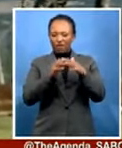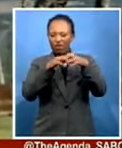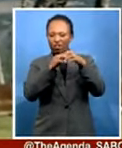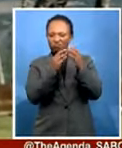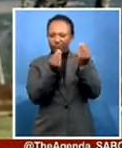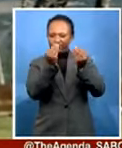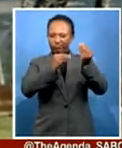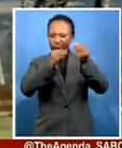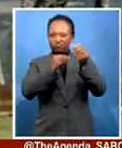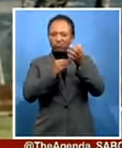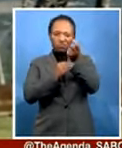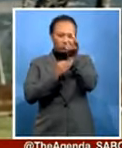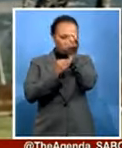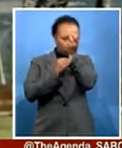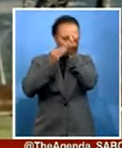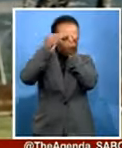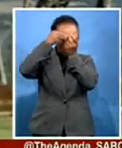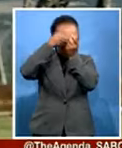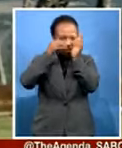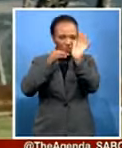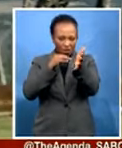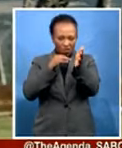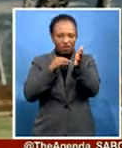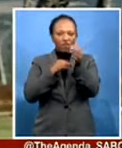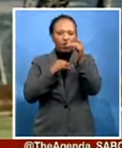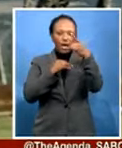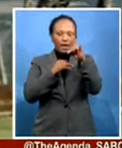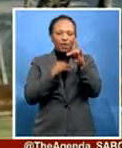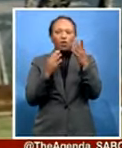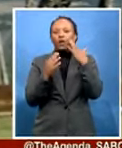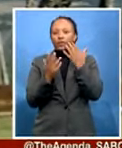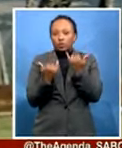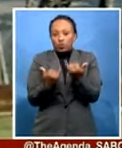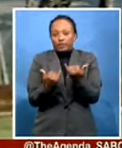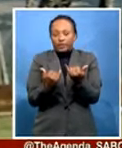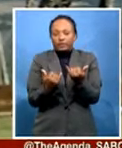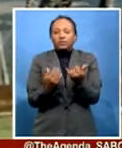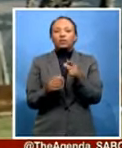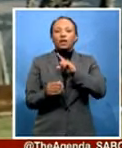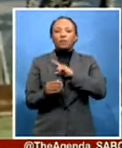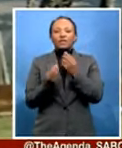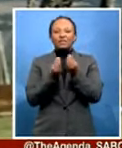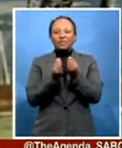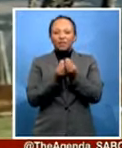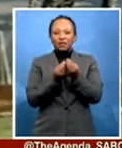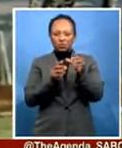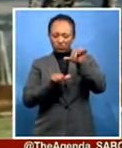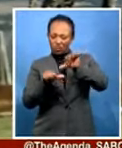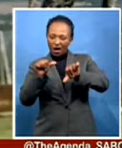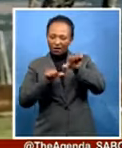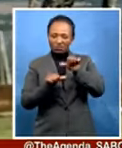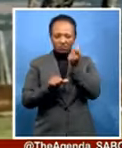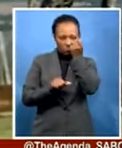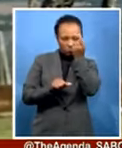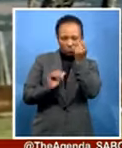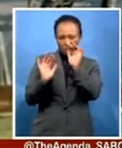horns of 2 animals today. And this is going to allow us to do science to understand behaviour materials in the horn, so